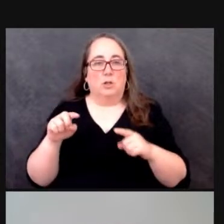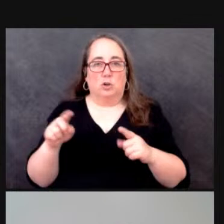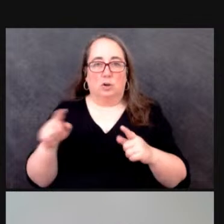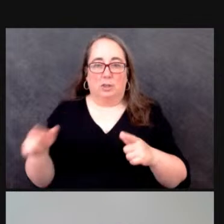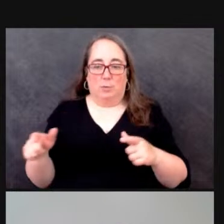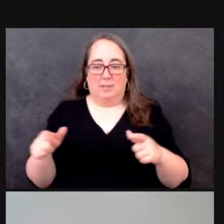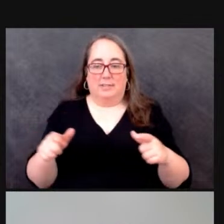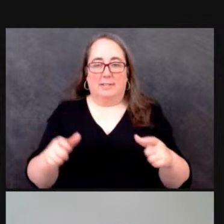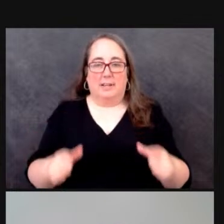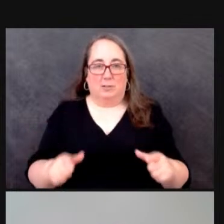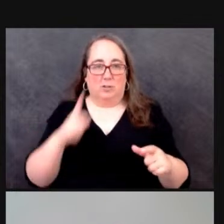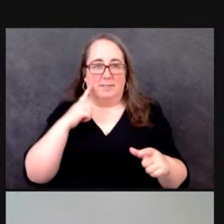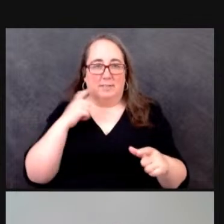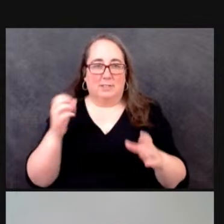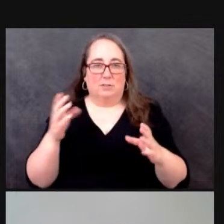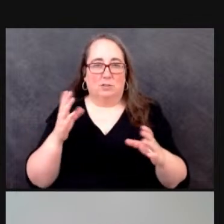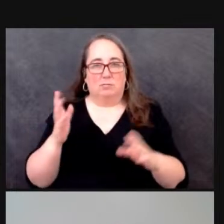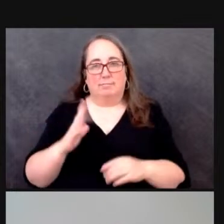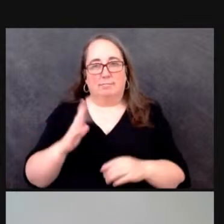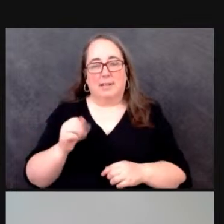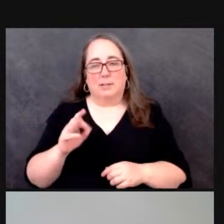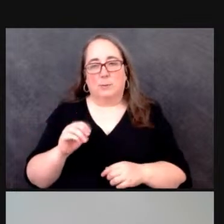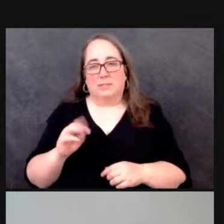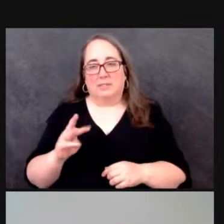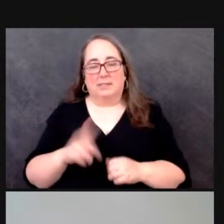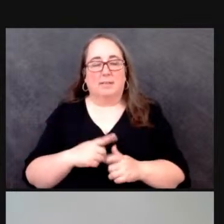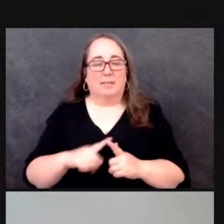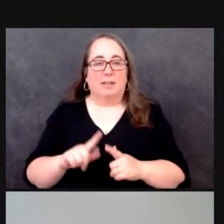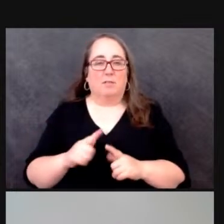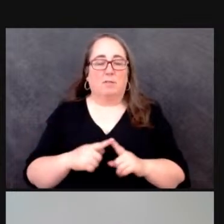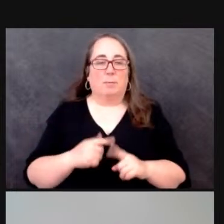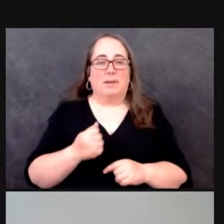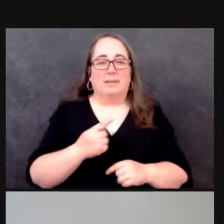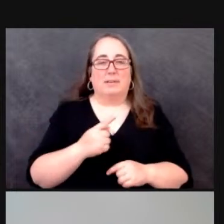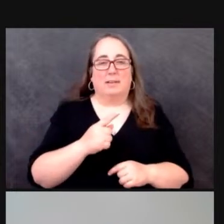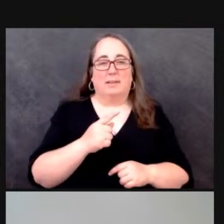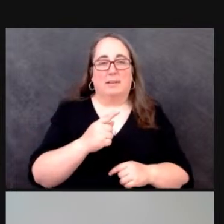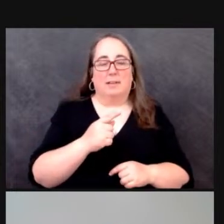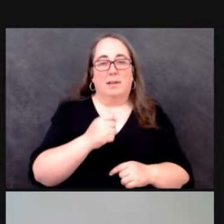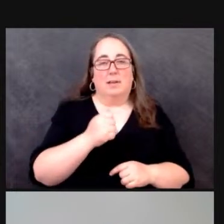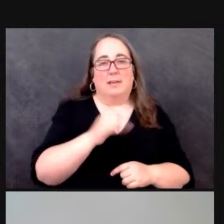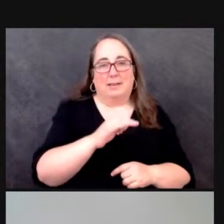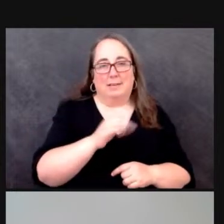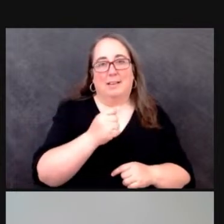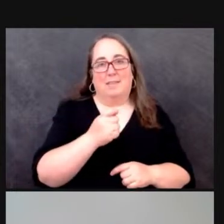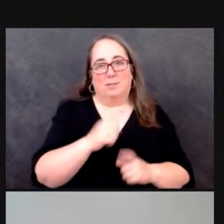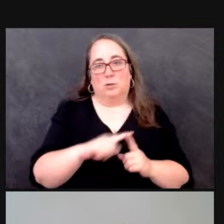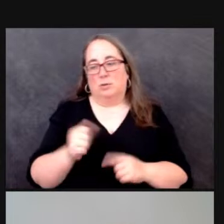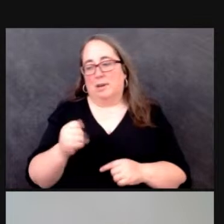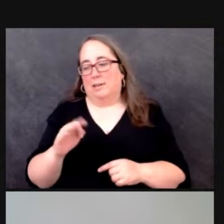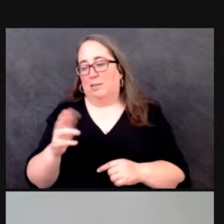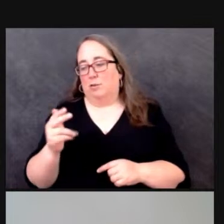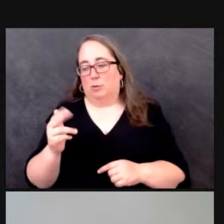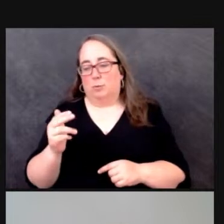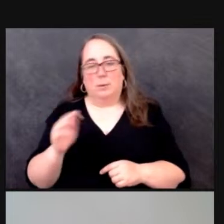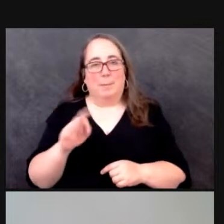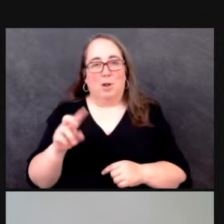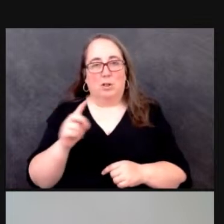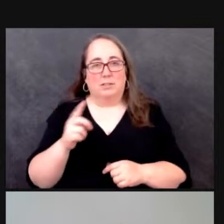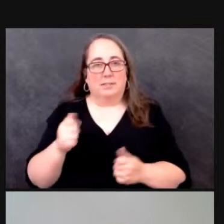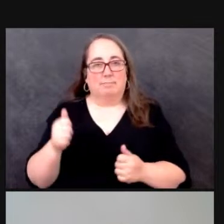of the Silver Service in 1906, and later from 1911 to 1913 was the Maryland's commanding